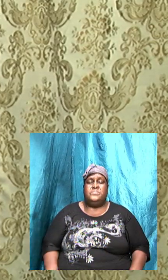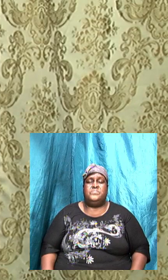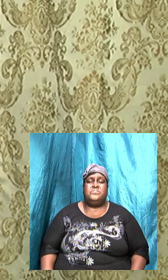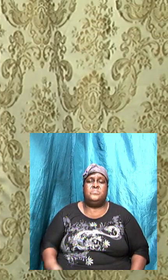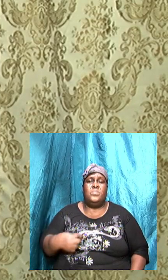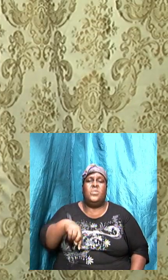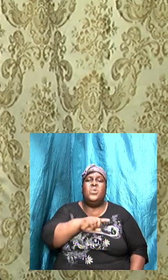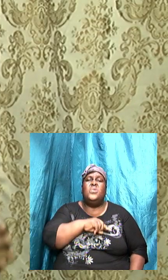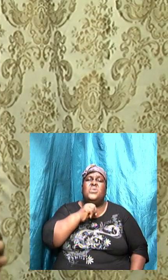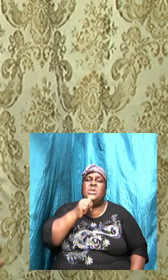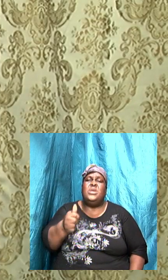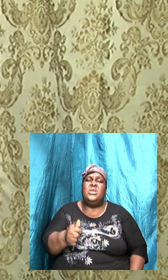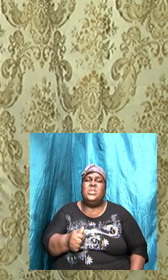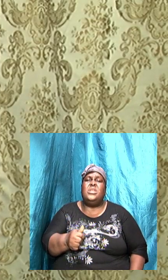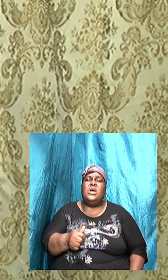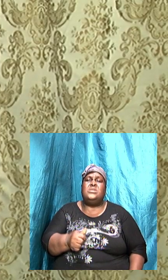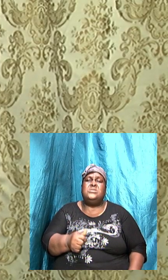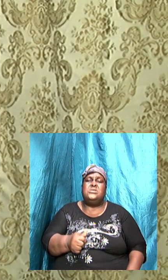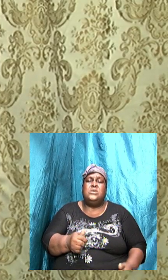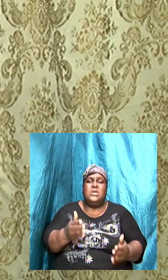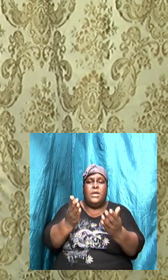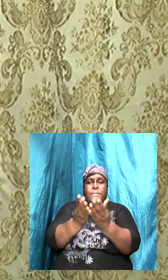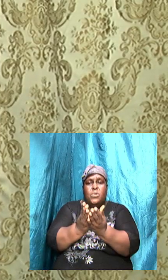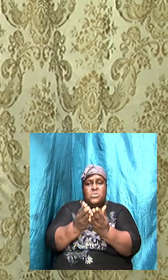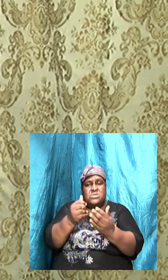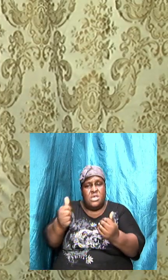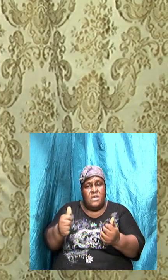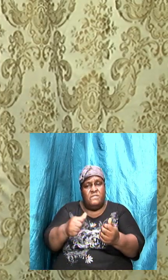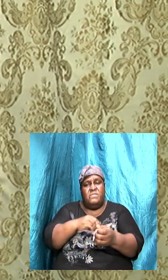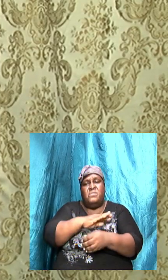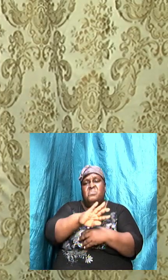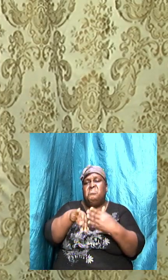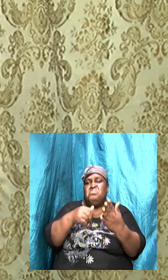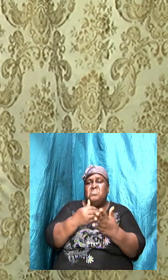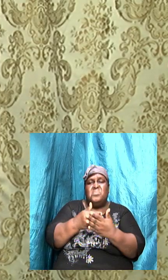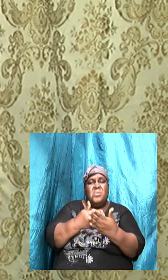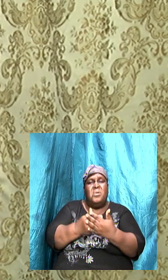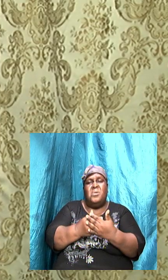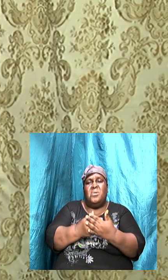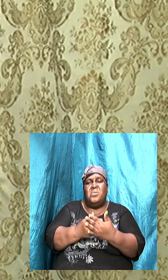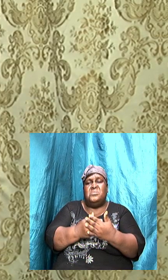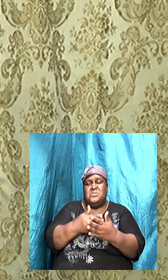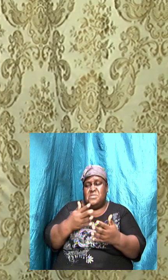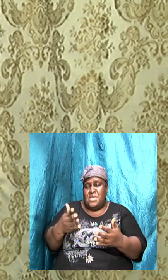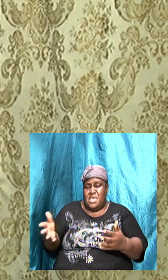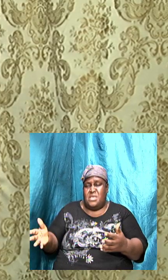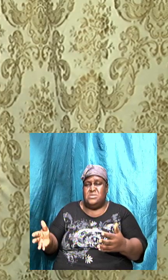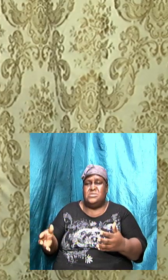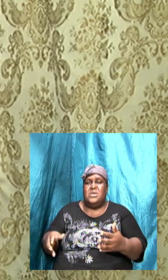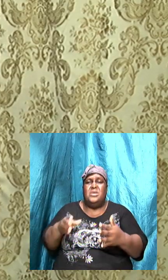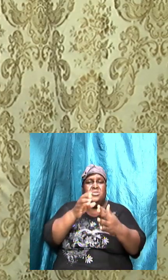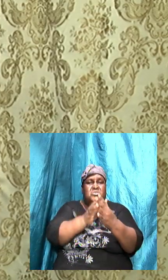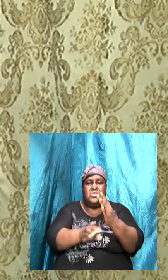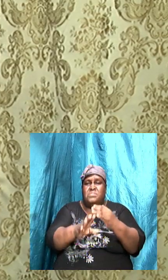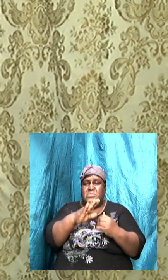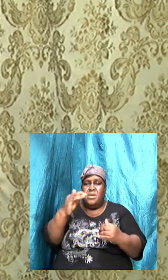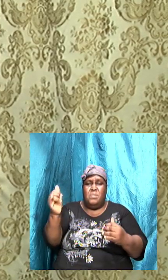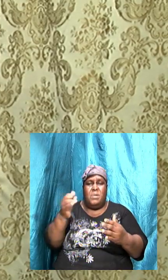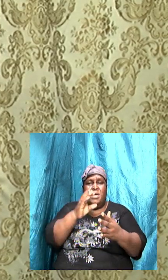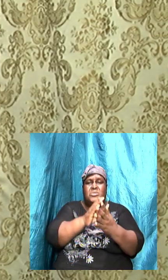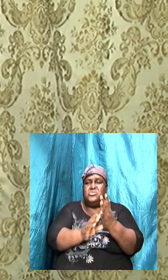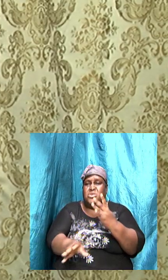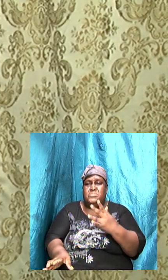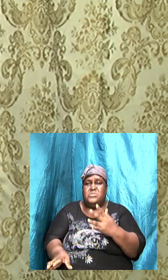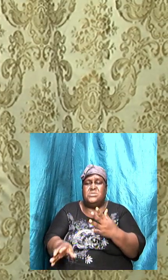we will not be doing the book itself in terms of all the features and all the chapters, a chapter by chapter analysis